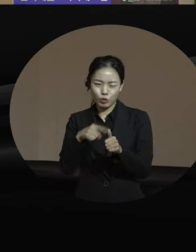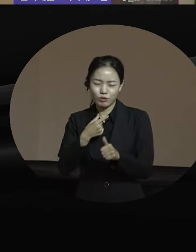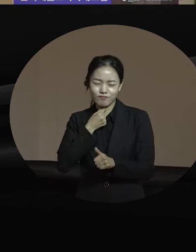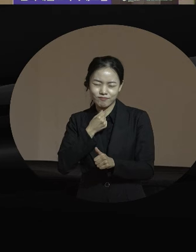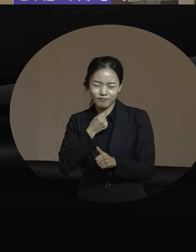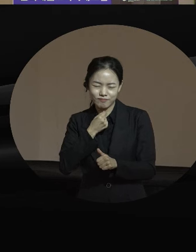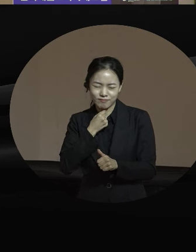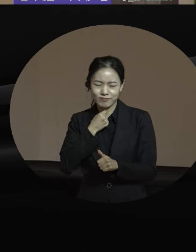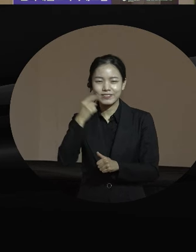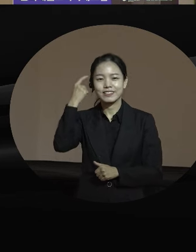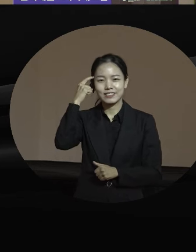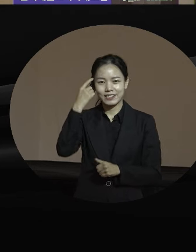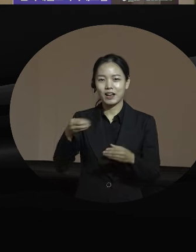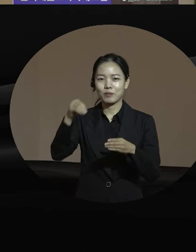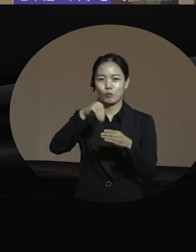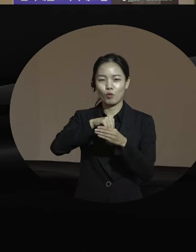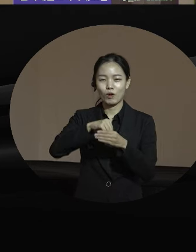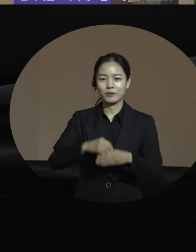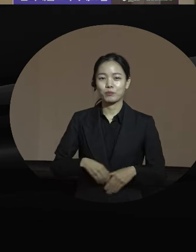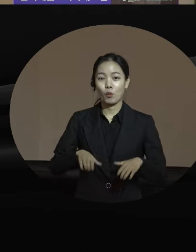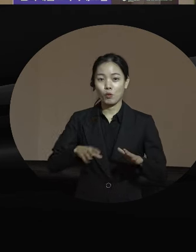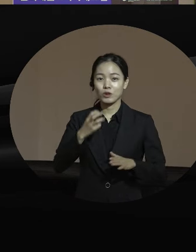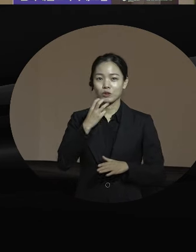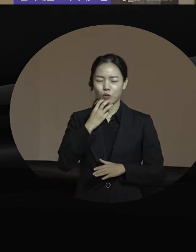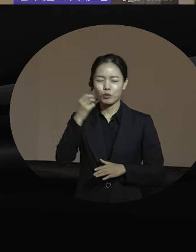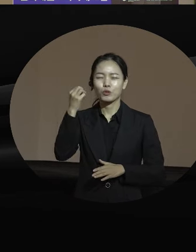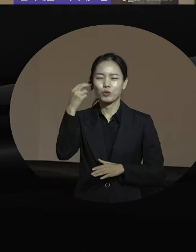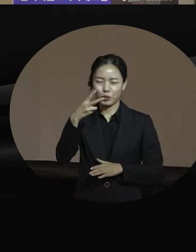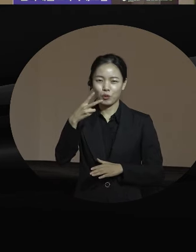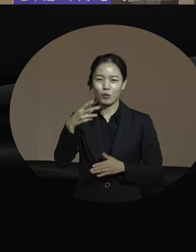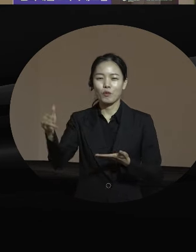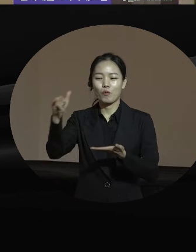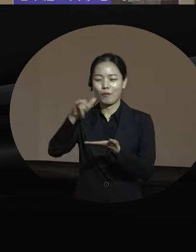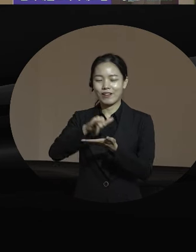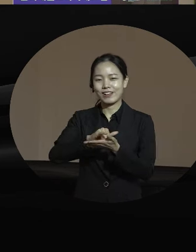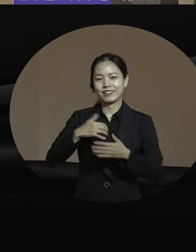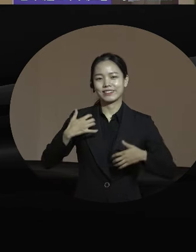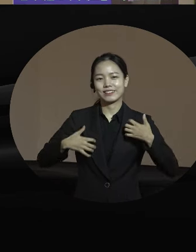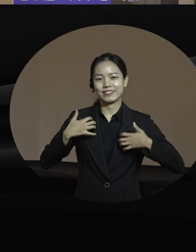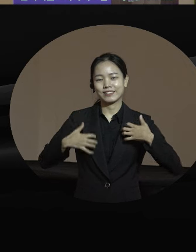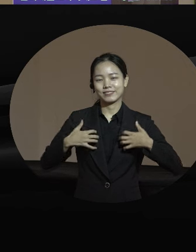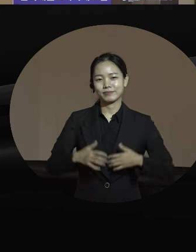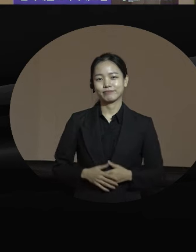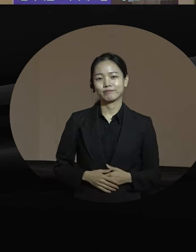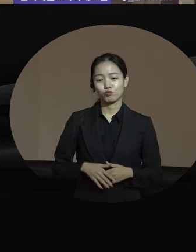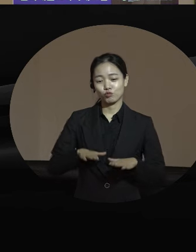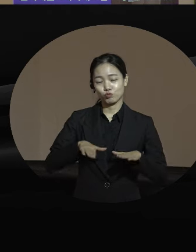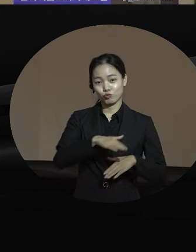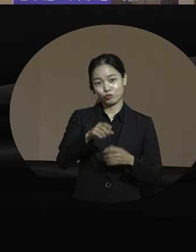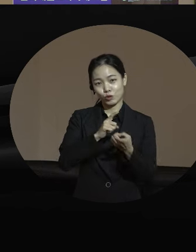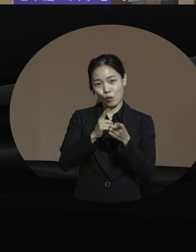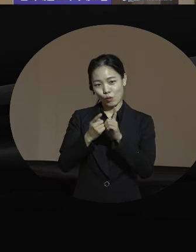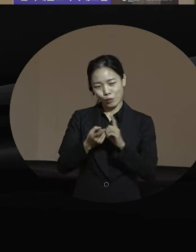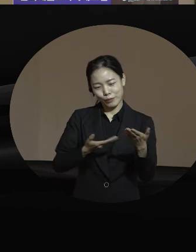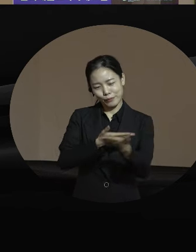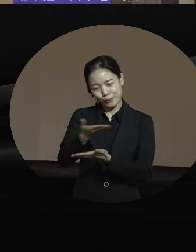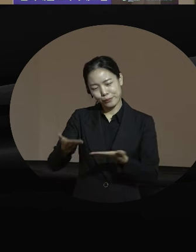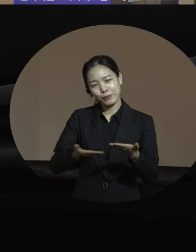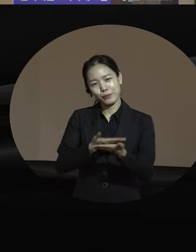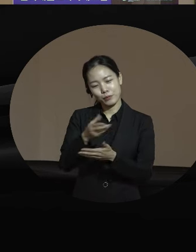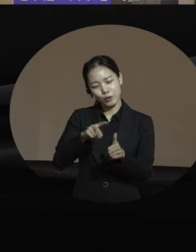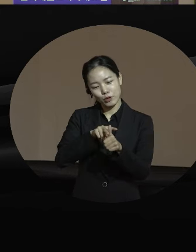is great to be back here in Seoul. Let us network and share best practices in order to implement